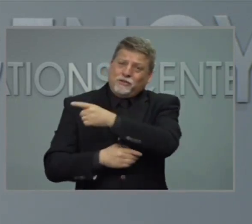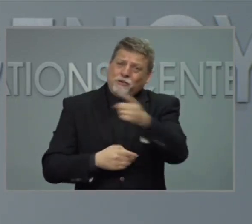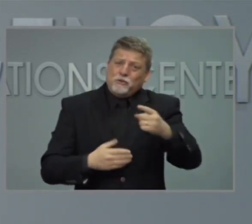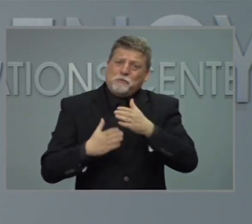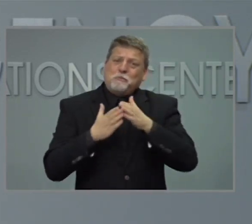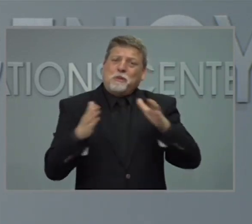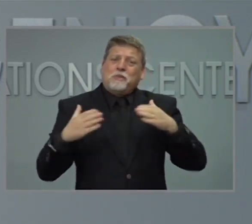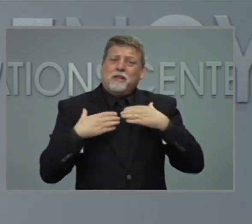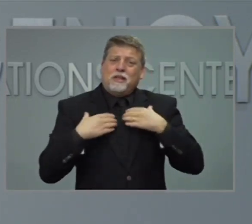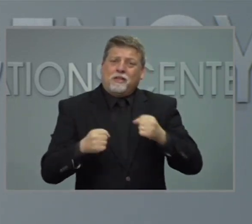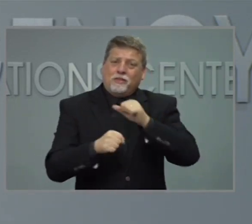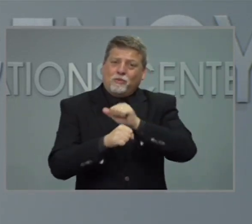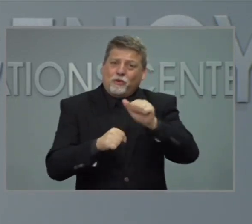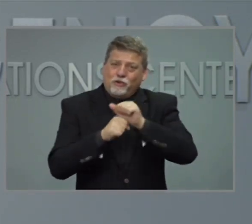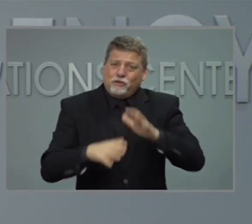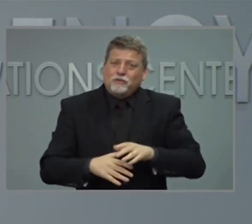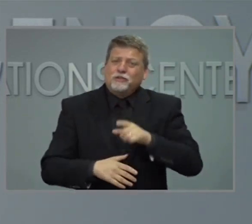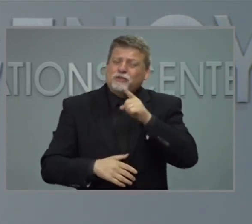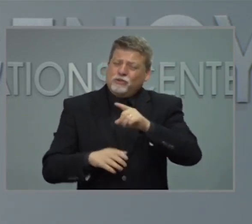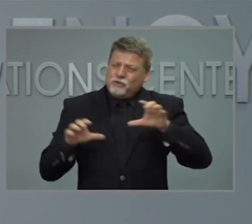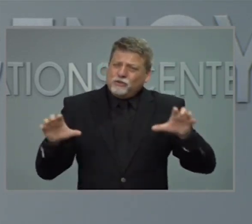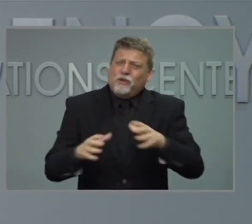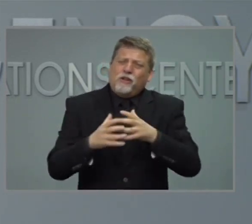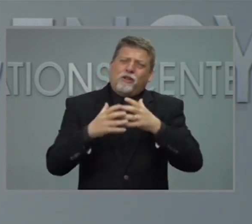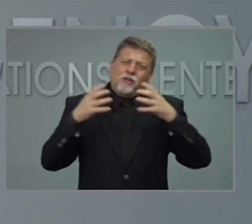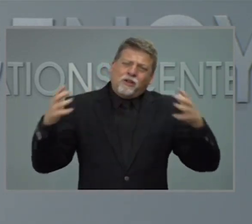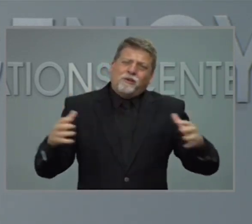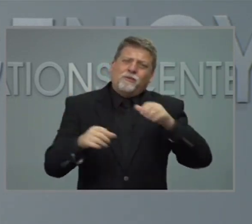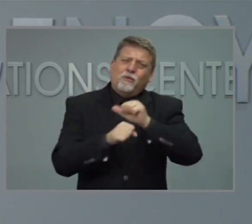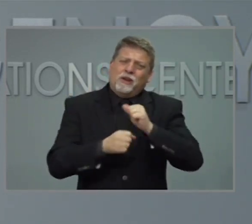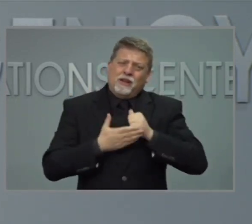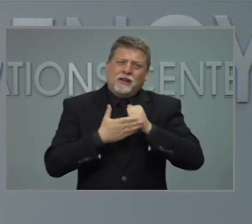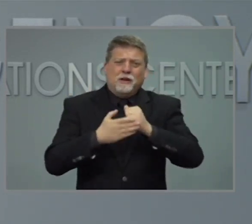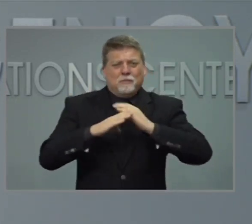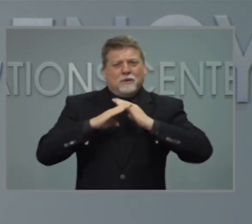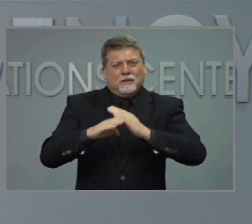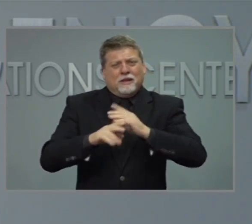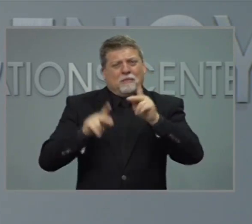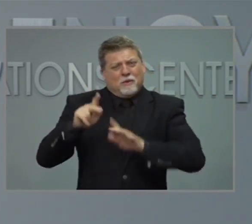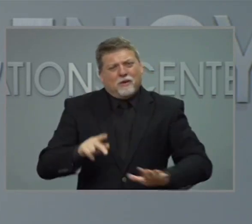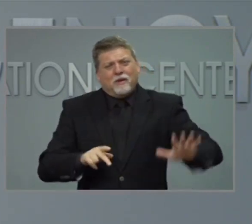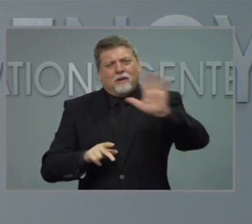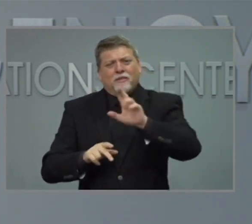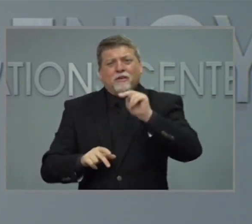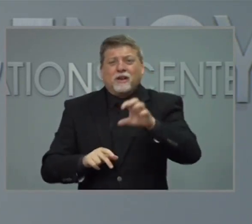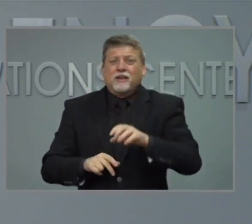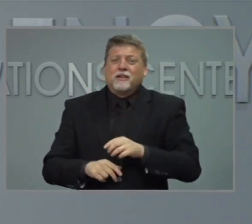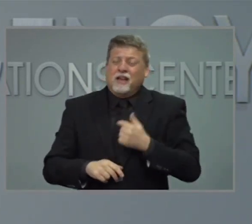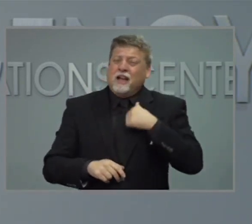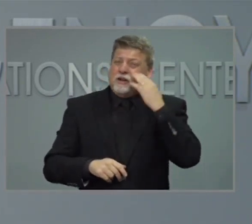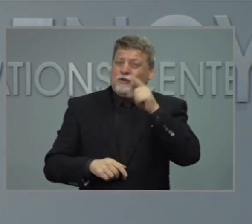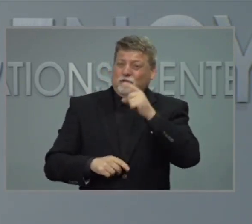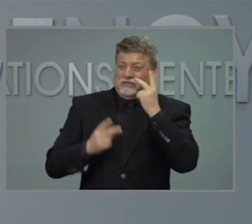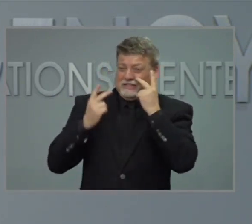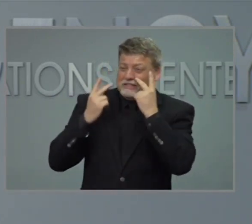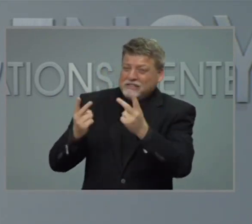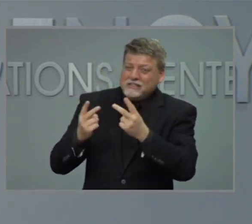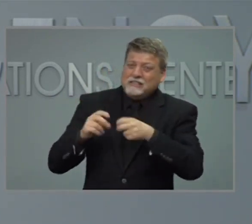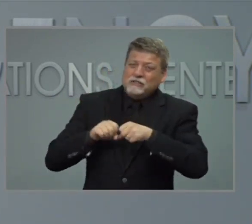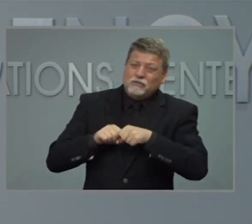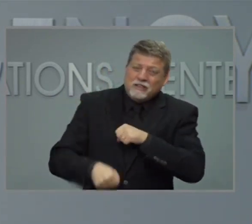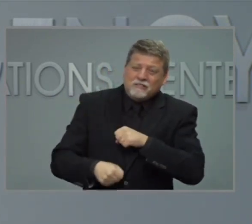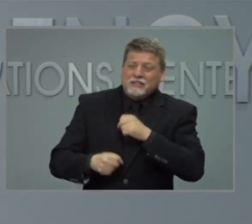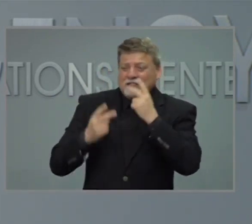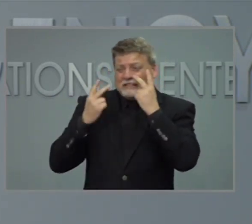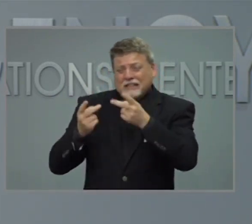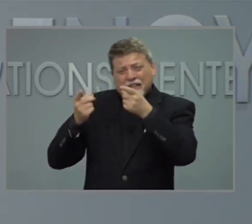the incredible work you've done to protect North Carolinians and save lives. You've witnessed devastating tragedy, sacrificed so